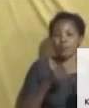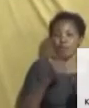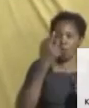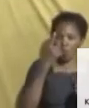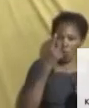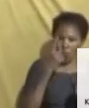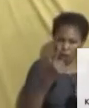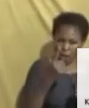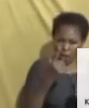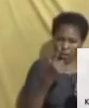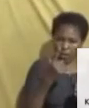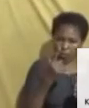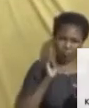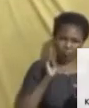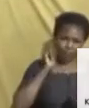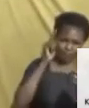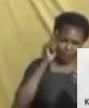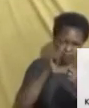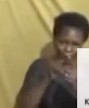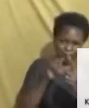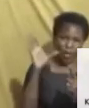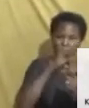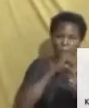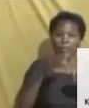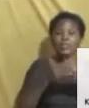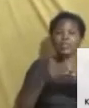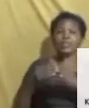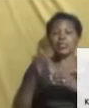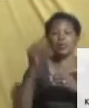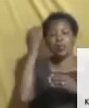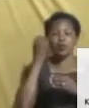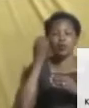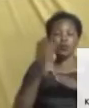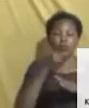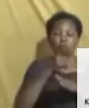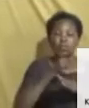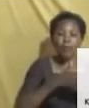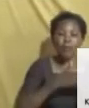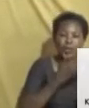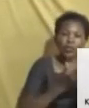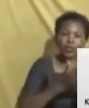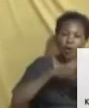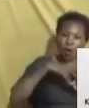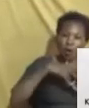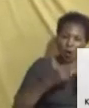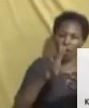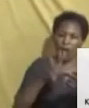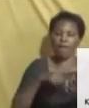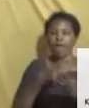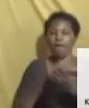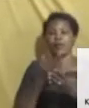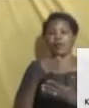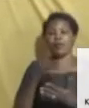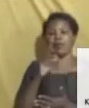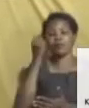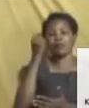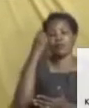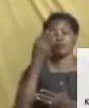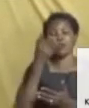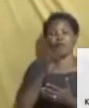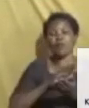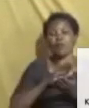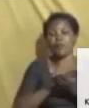deliberate intention to mislead the court on the application. Or two, failure of understanding of basic